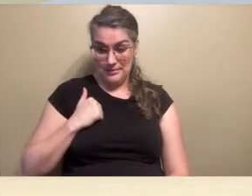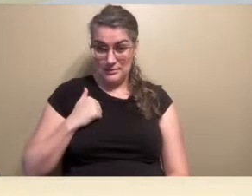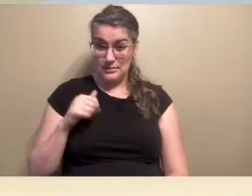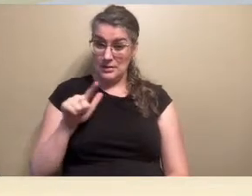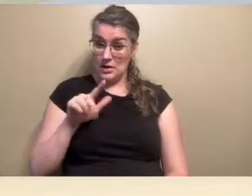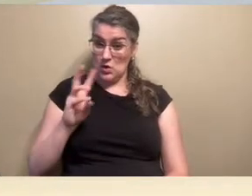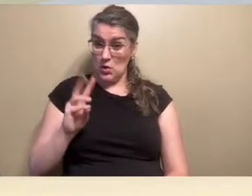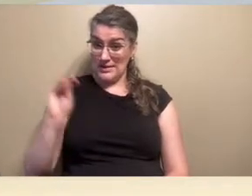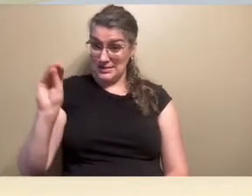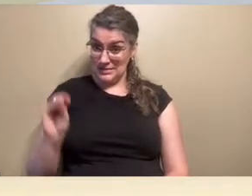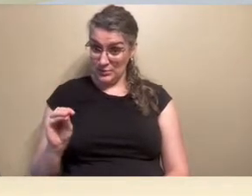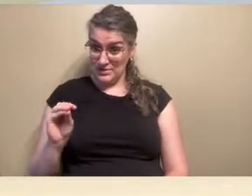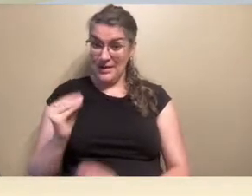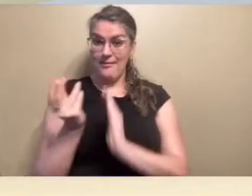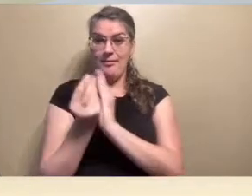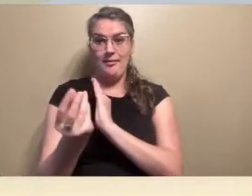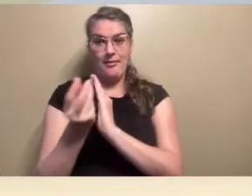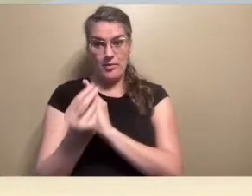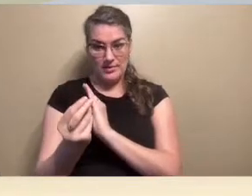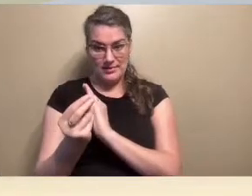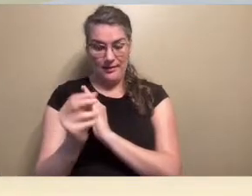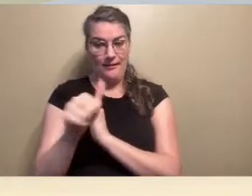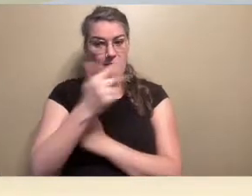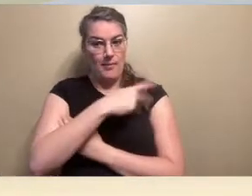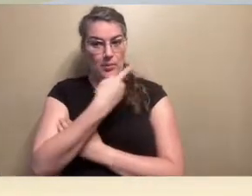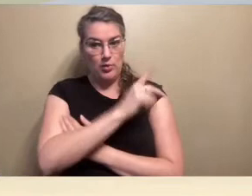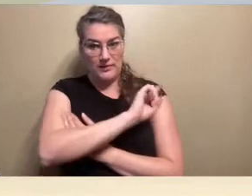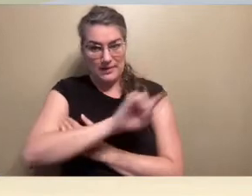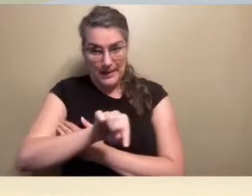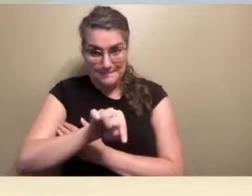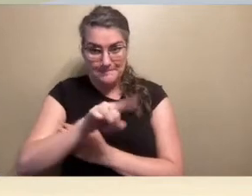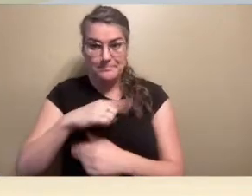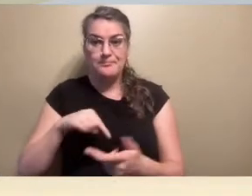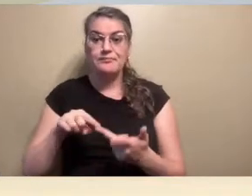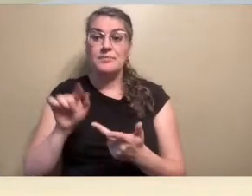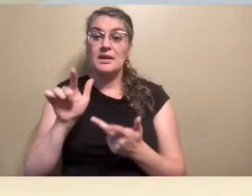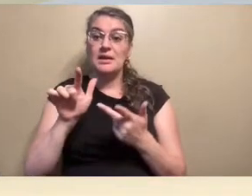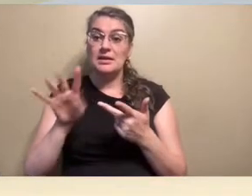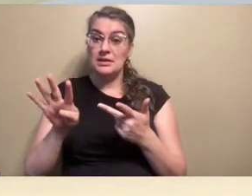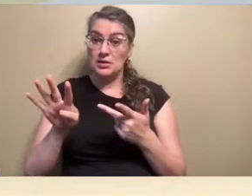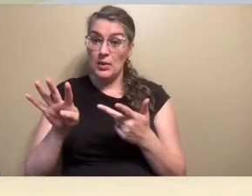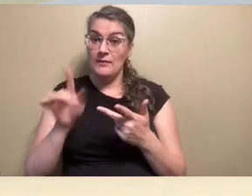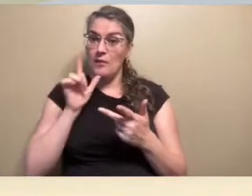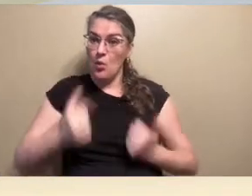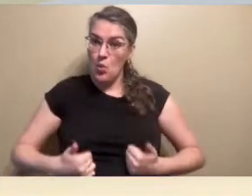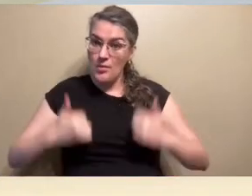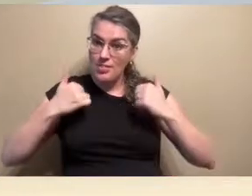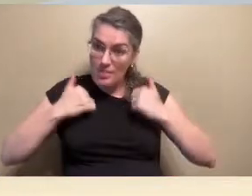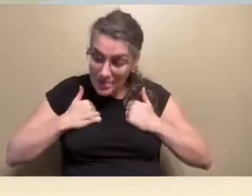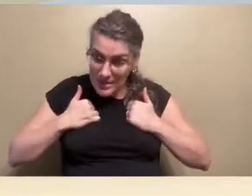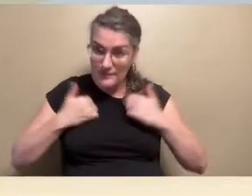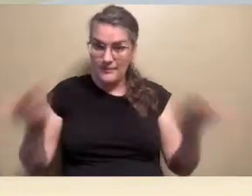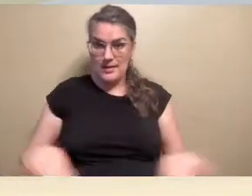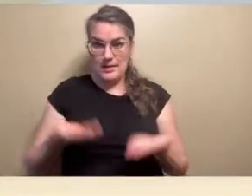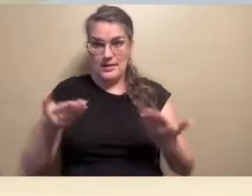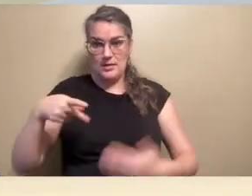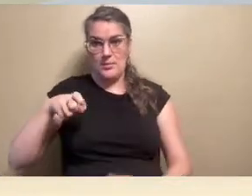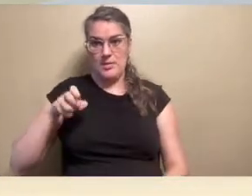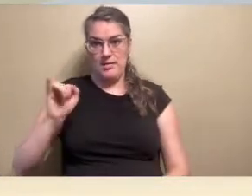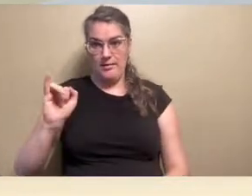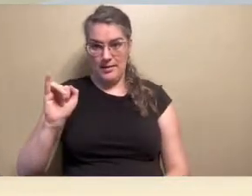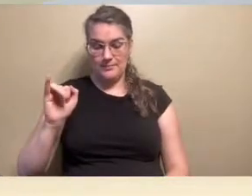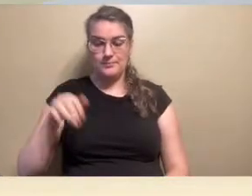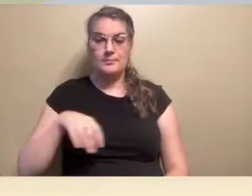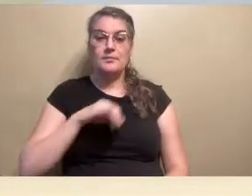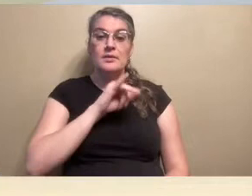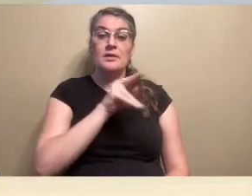traveling to PEI from outside Atlantic Canada, and 24% are from PEI residents. Since June 27th, we